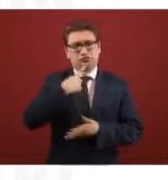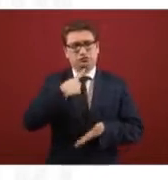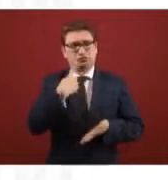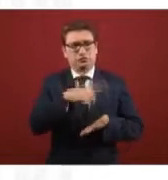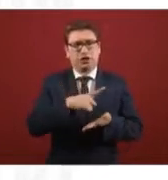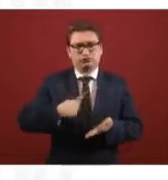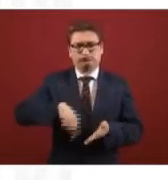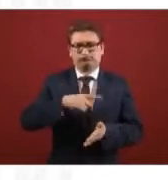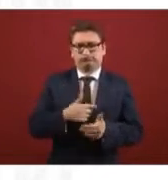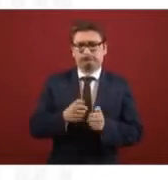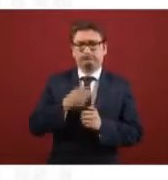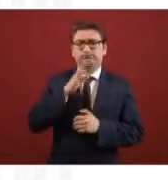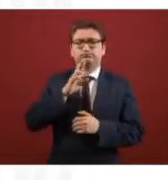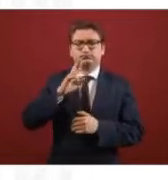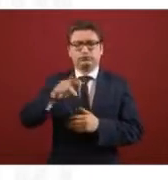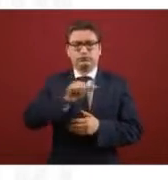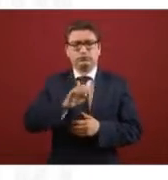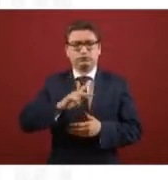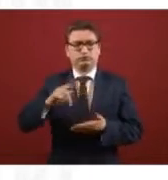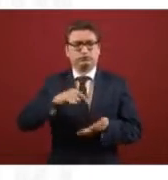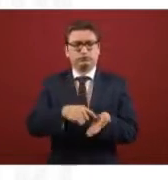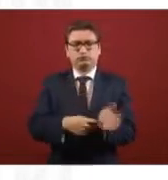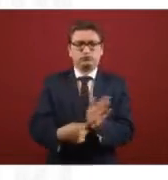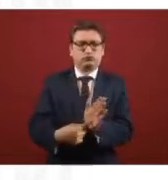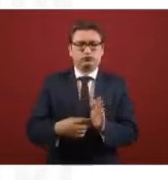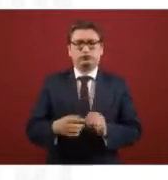responses to those that gave complaints.